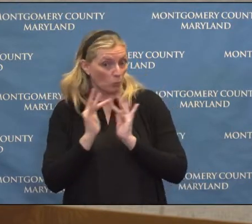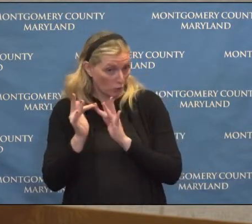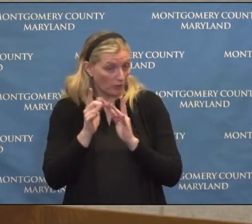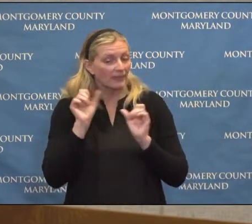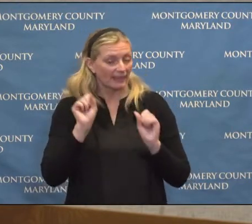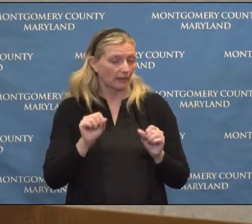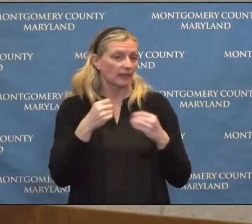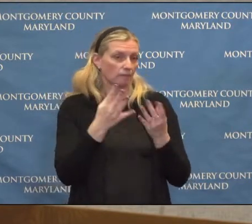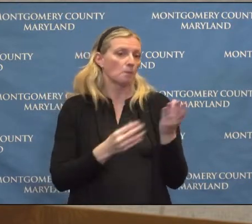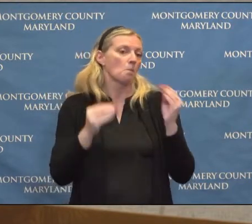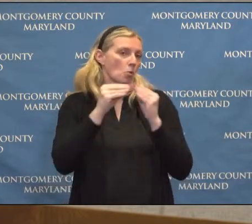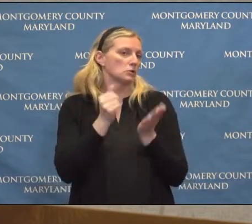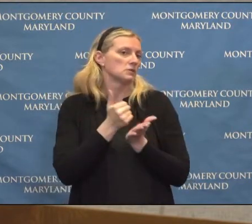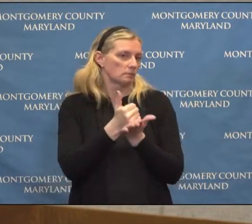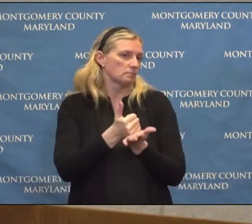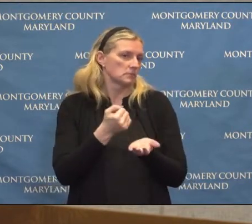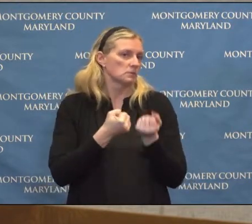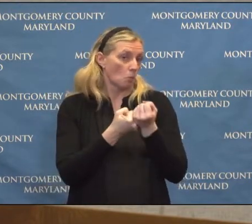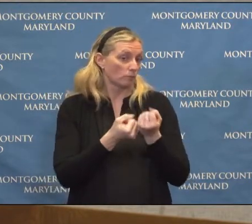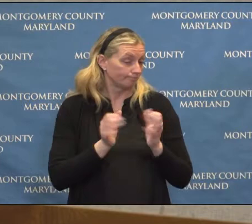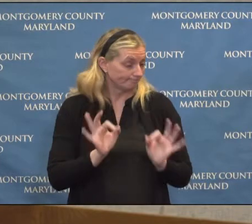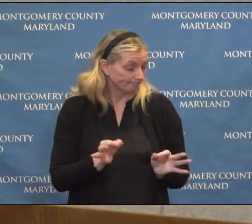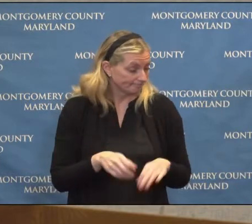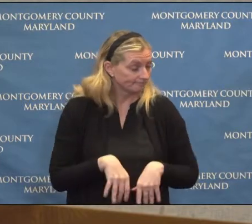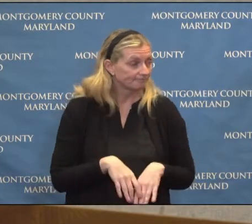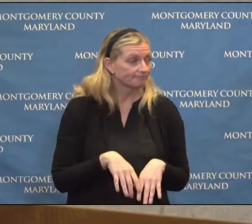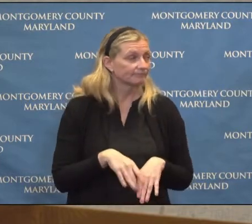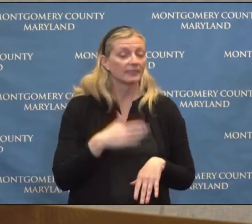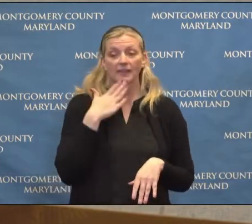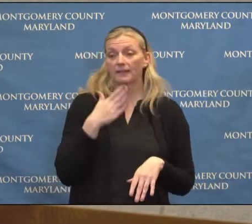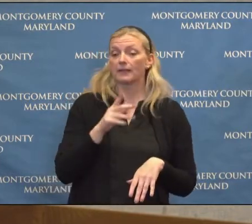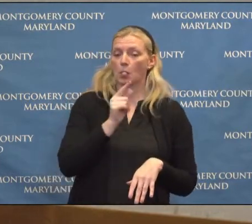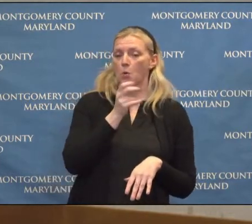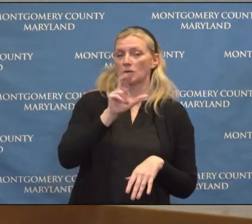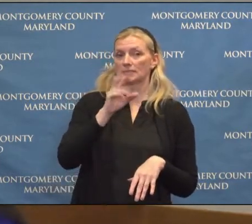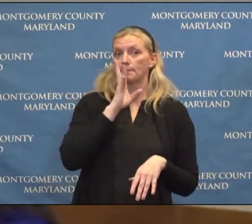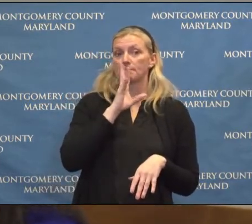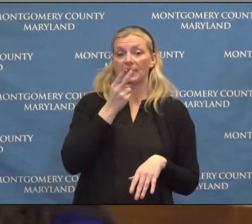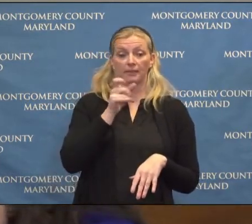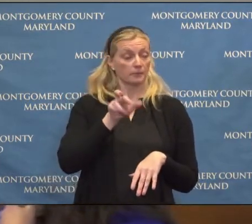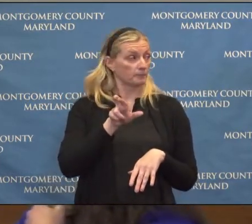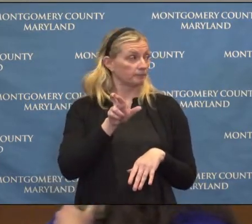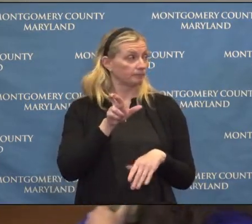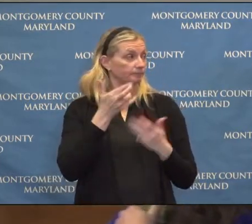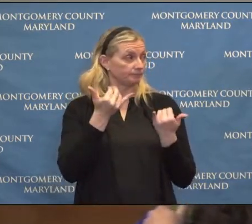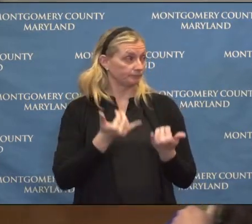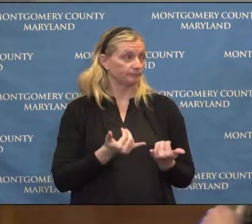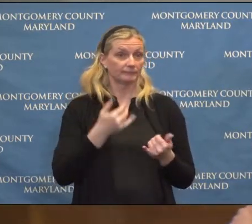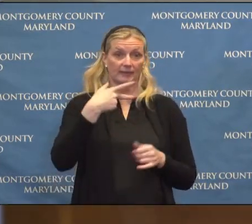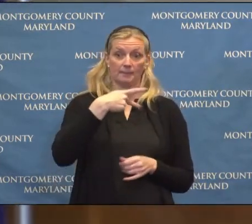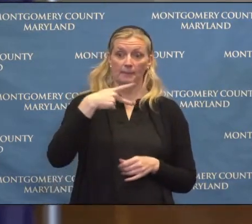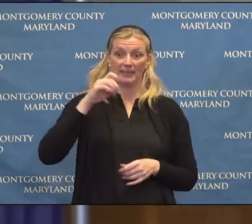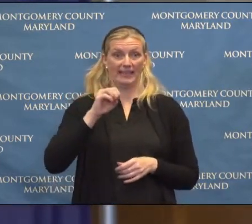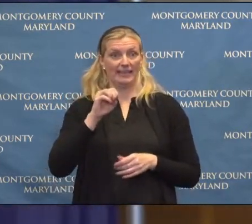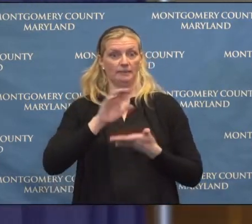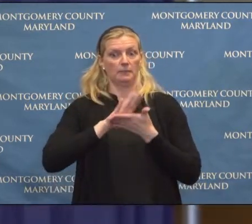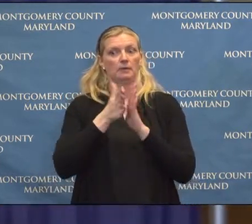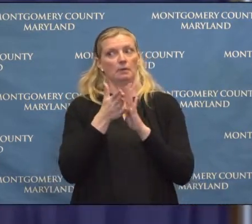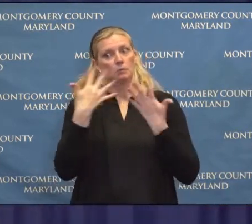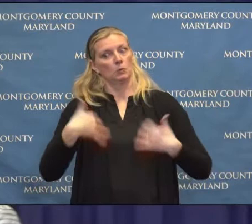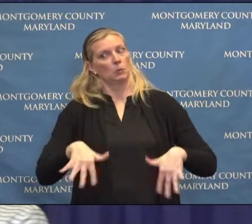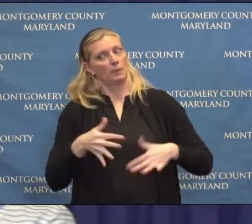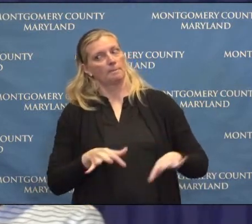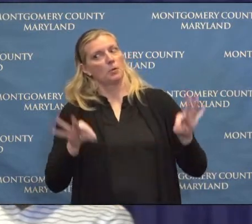provide additional support. Thank you, Heather. County Executive, now that the PPE have become so important for people